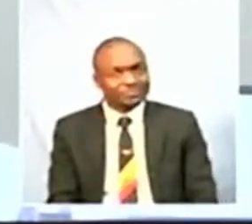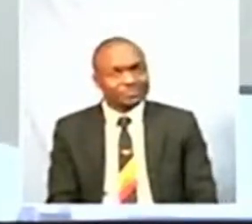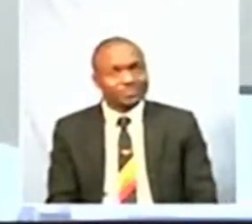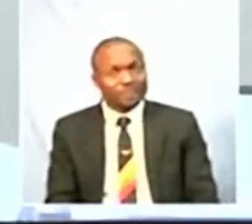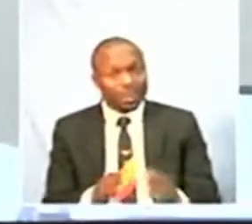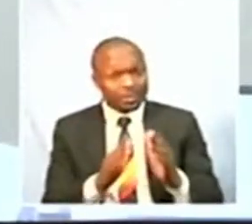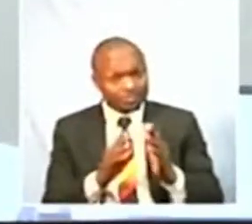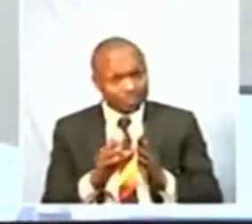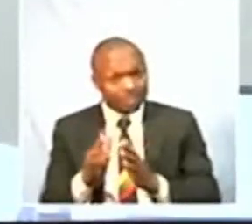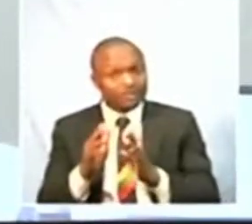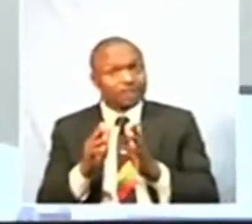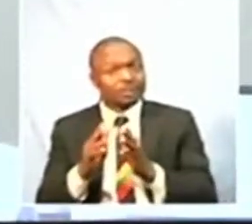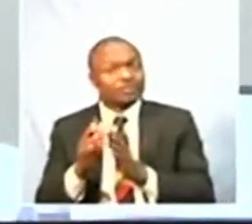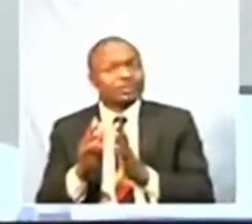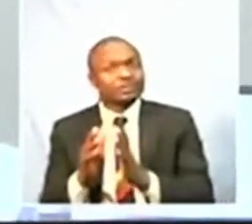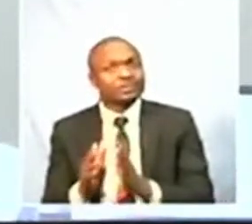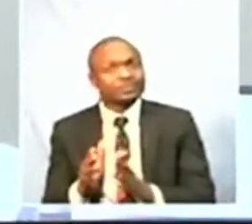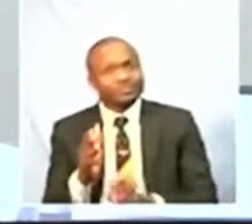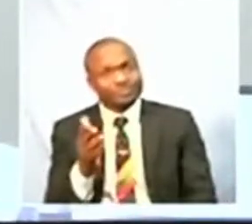Planner.